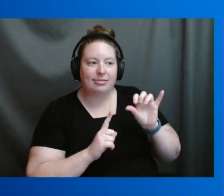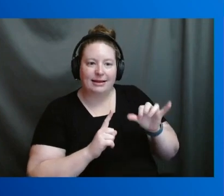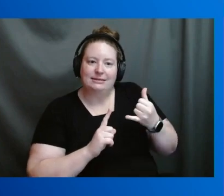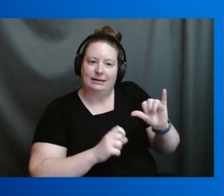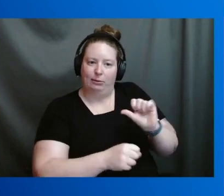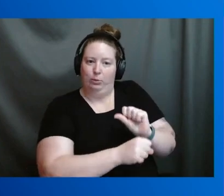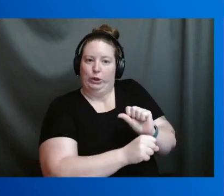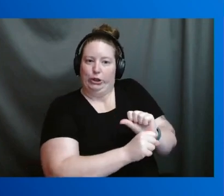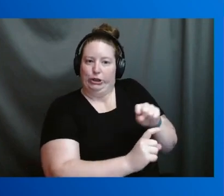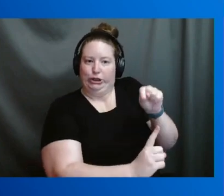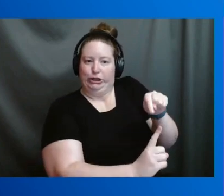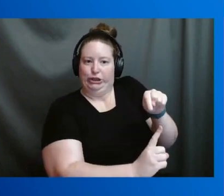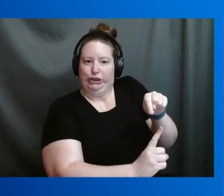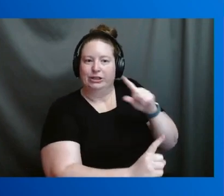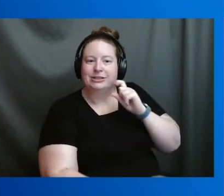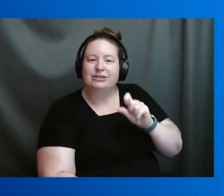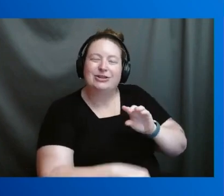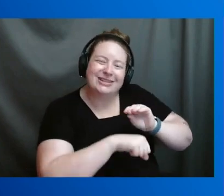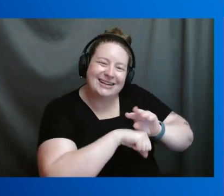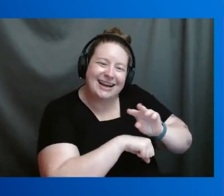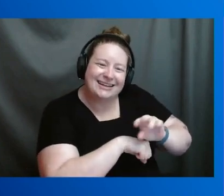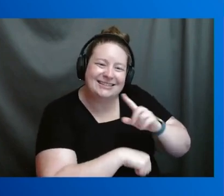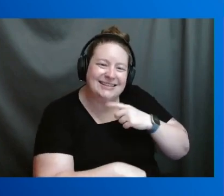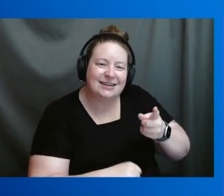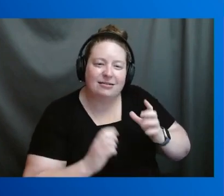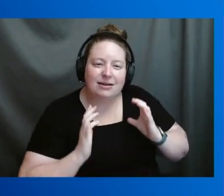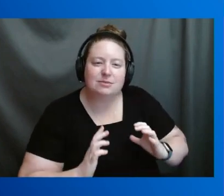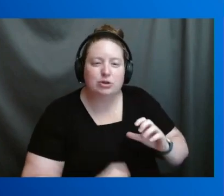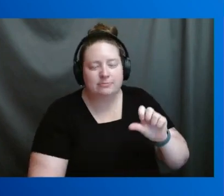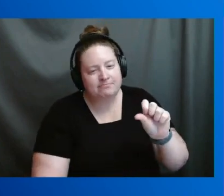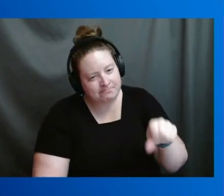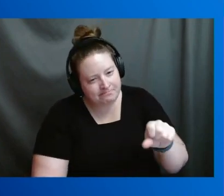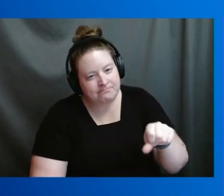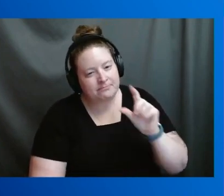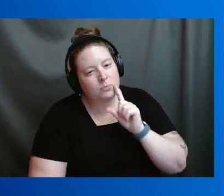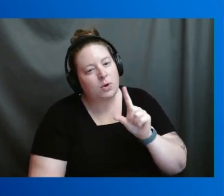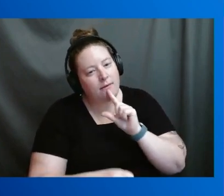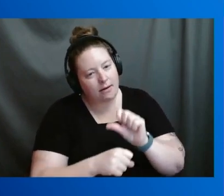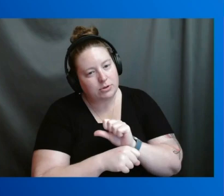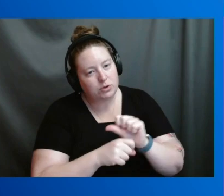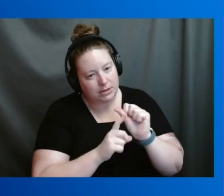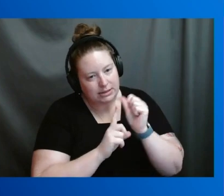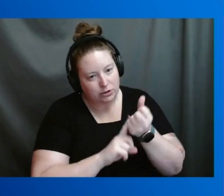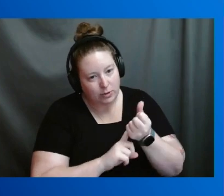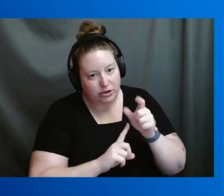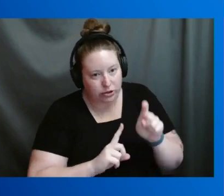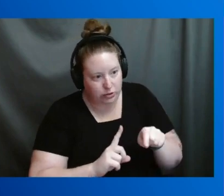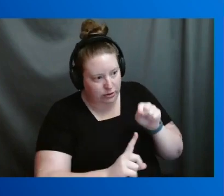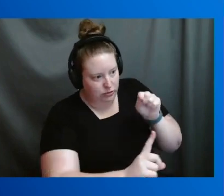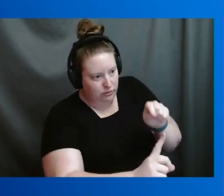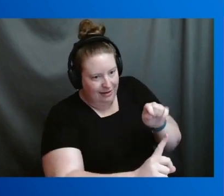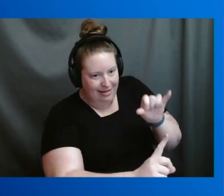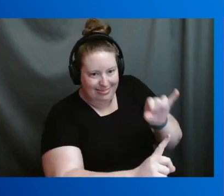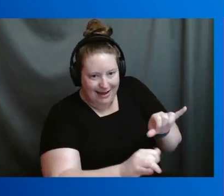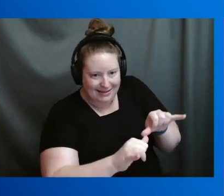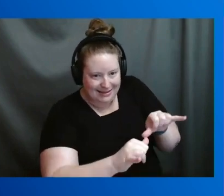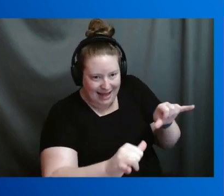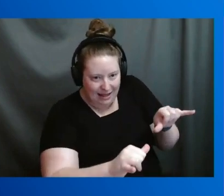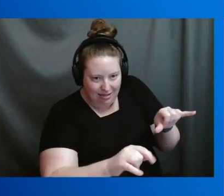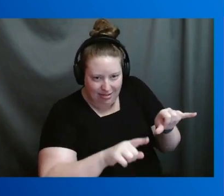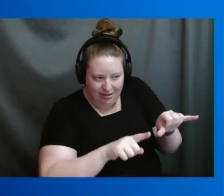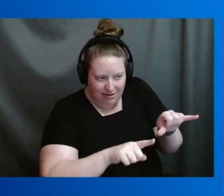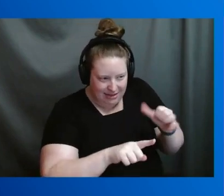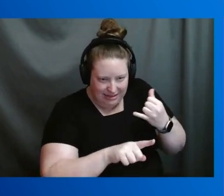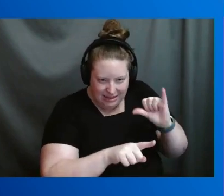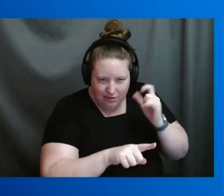guidance I typically give customers over there is, yes, that there will absolutely be a situation where you need to look at that particular dimension of scale and say, is this still make sense